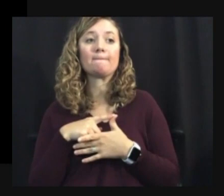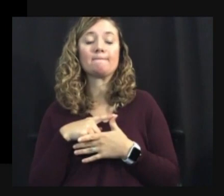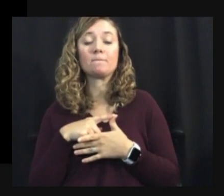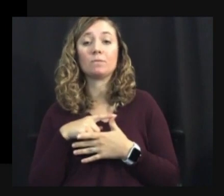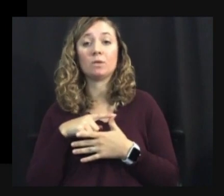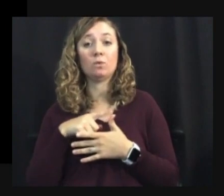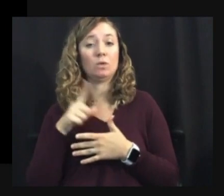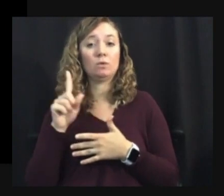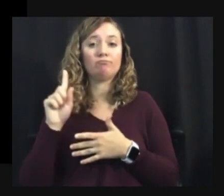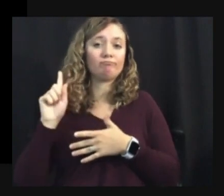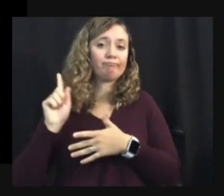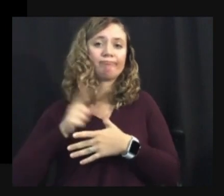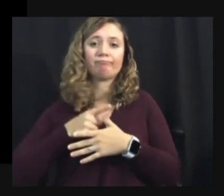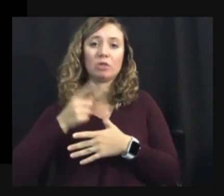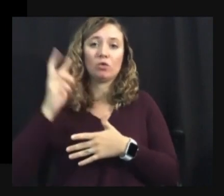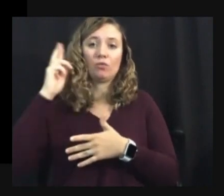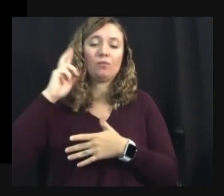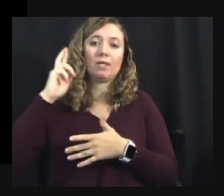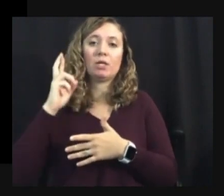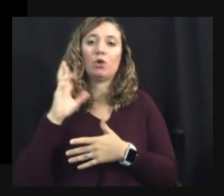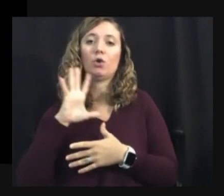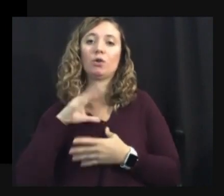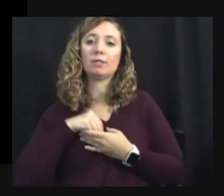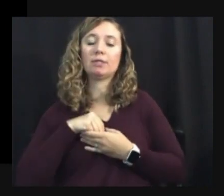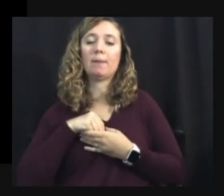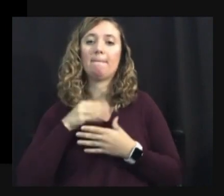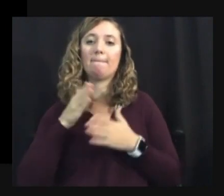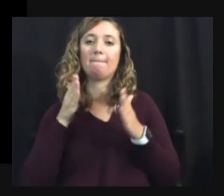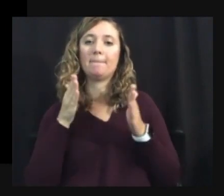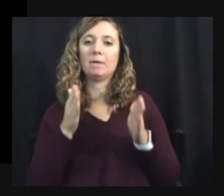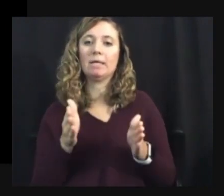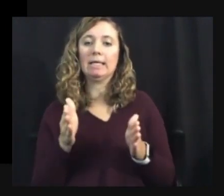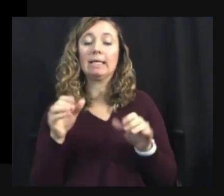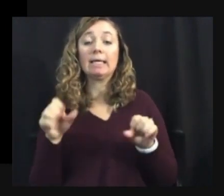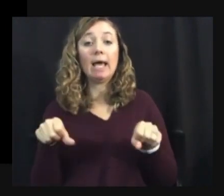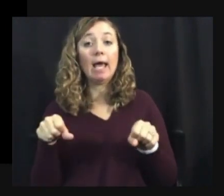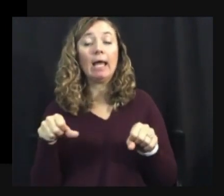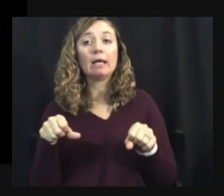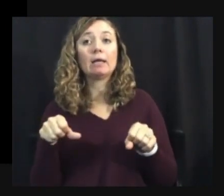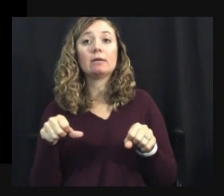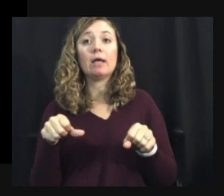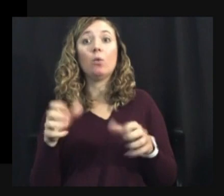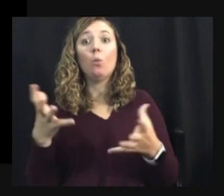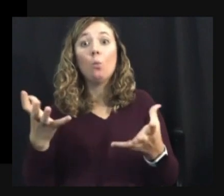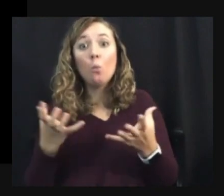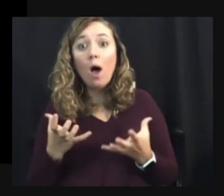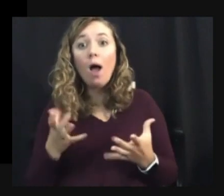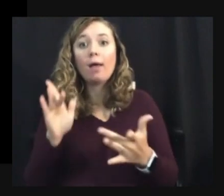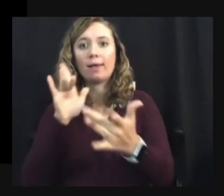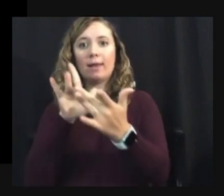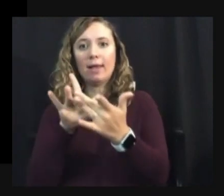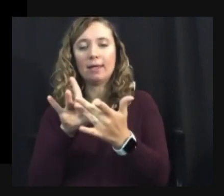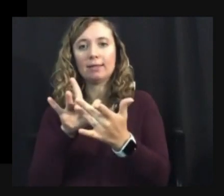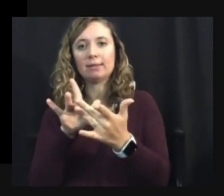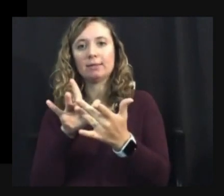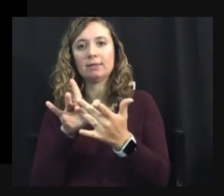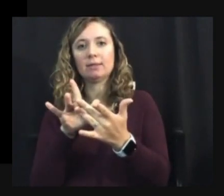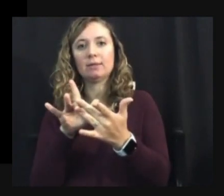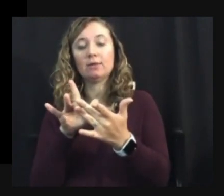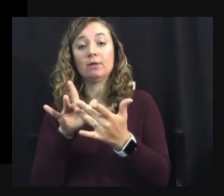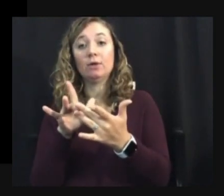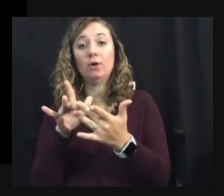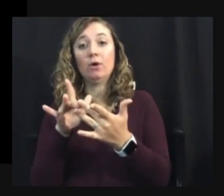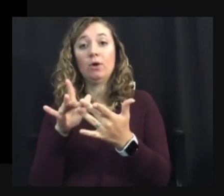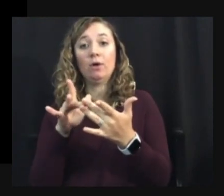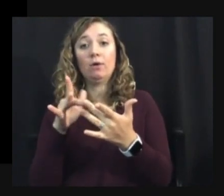reason that an autistic person can and want to connect with other people is actually to